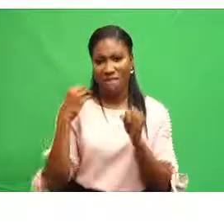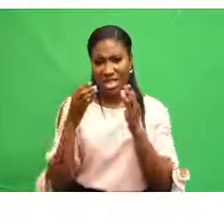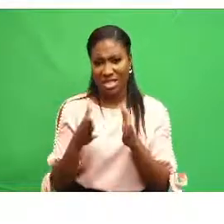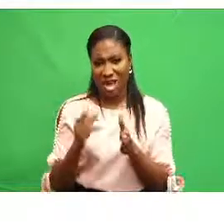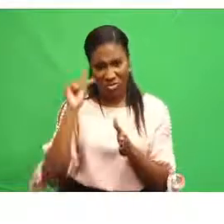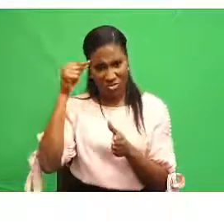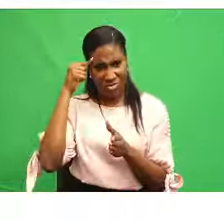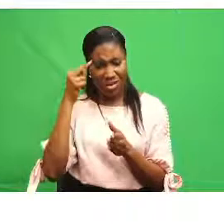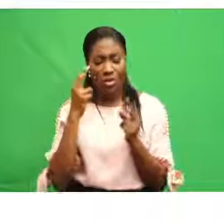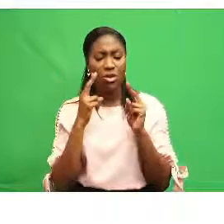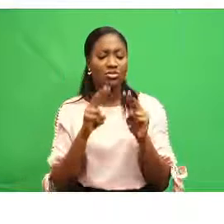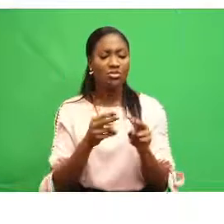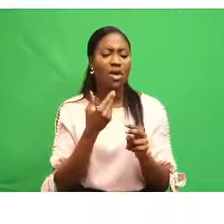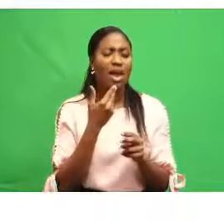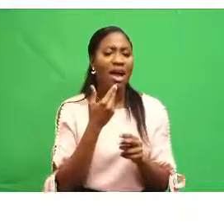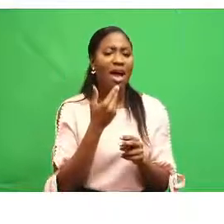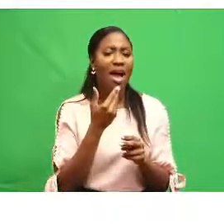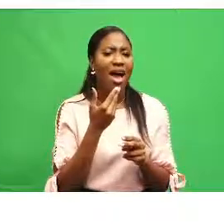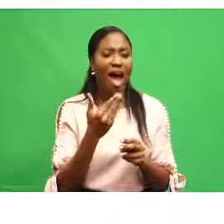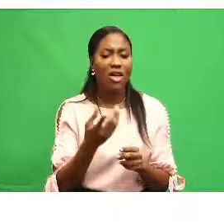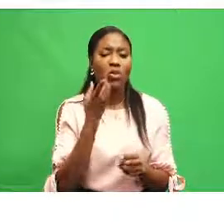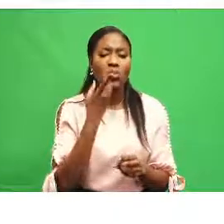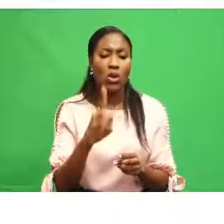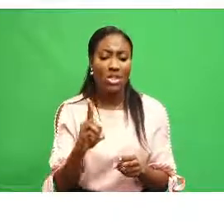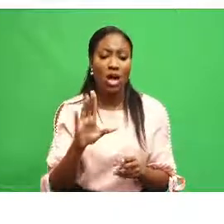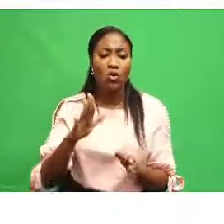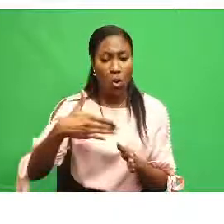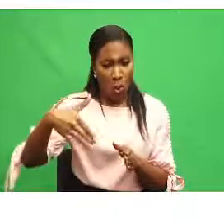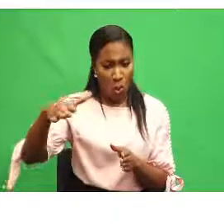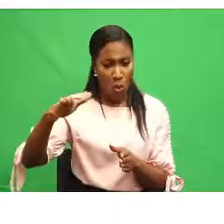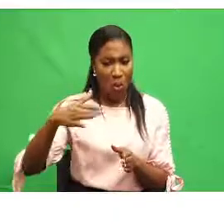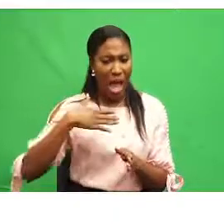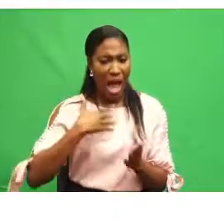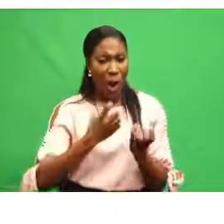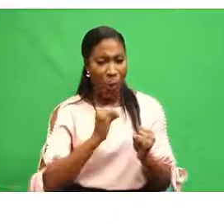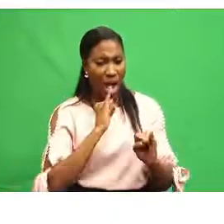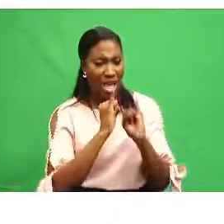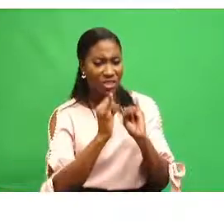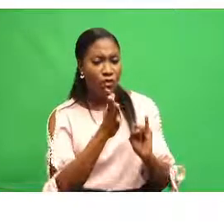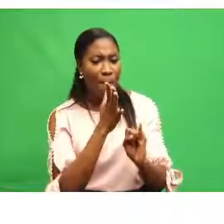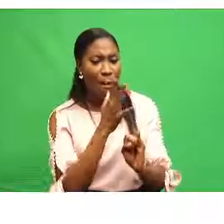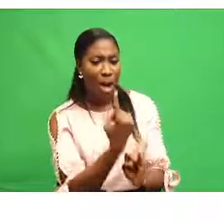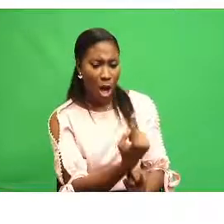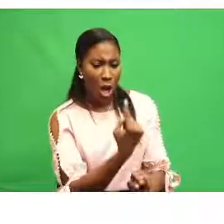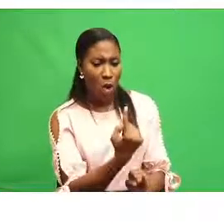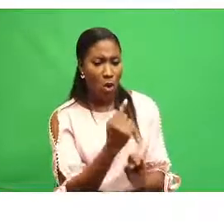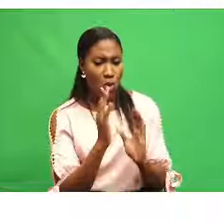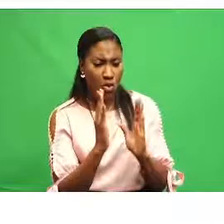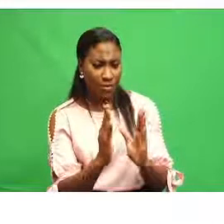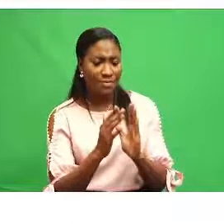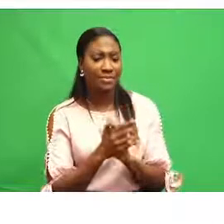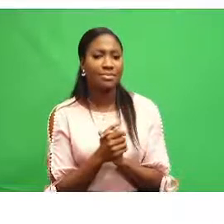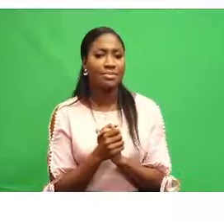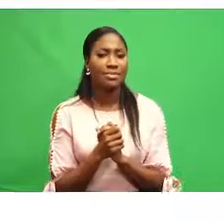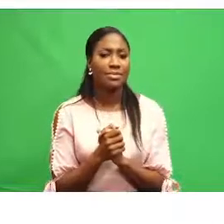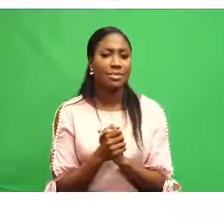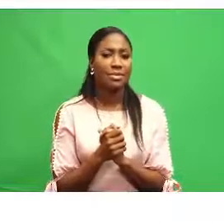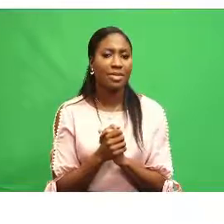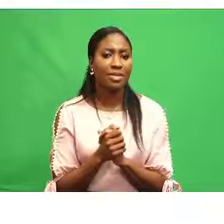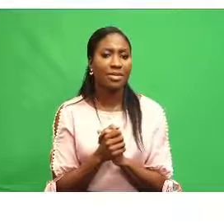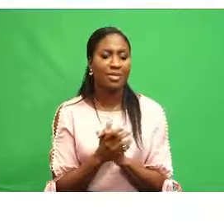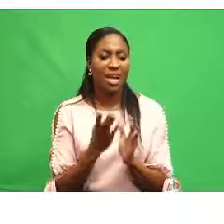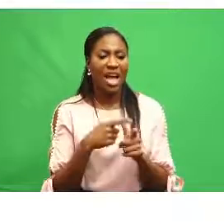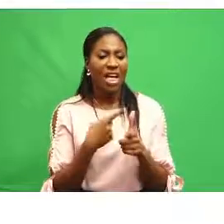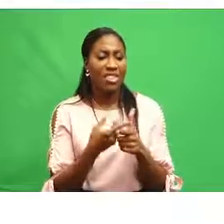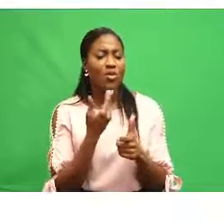Mary, could you just give me a little time with mommy alone, right? And if necessary, I will call you back into the picture. And you ask